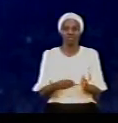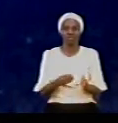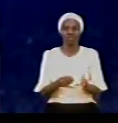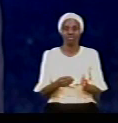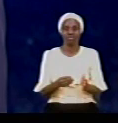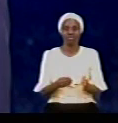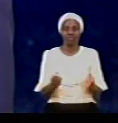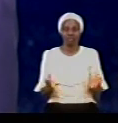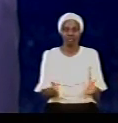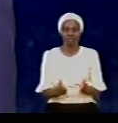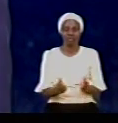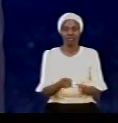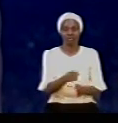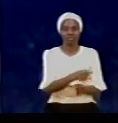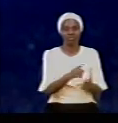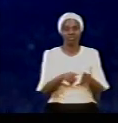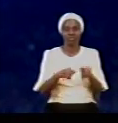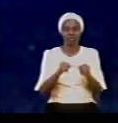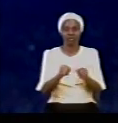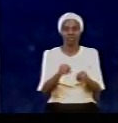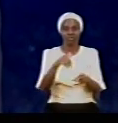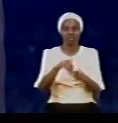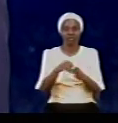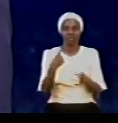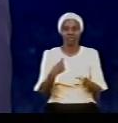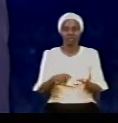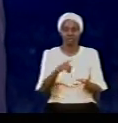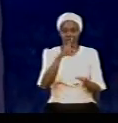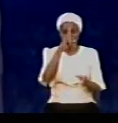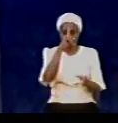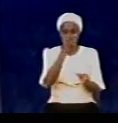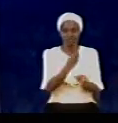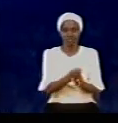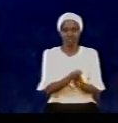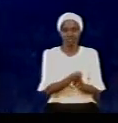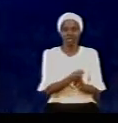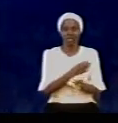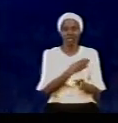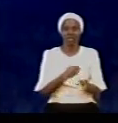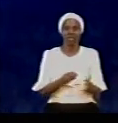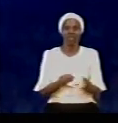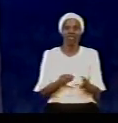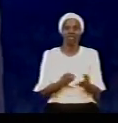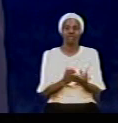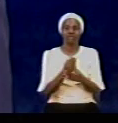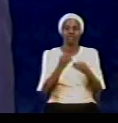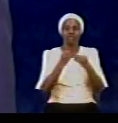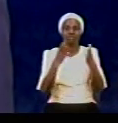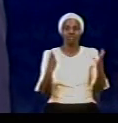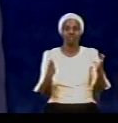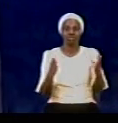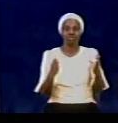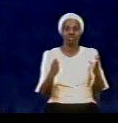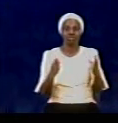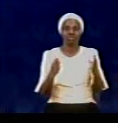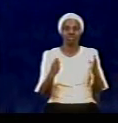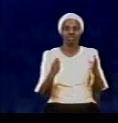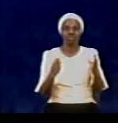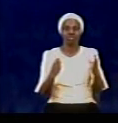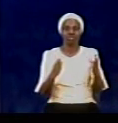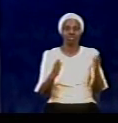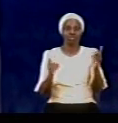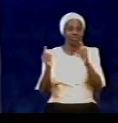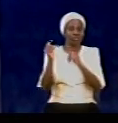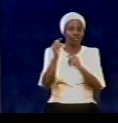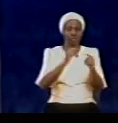much tribulation enter into the kingdom of God. From